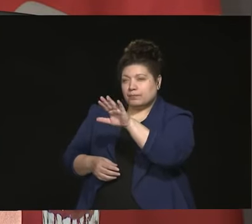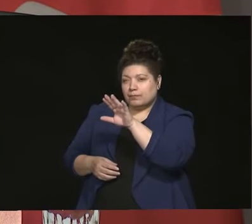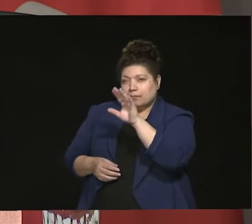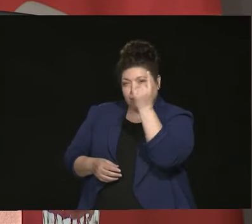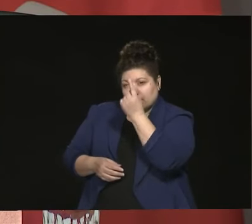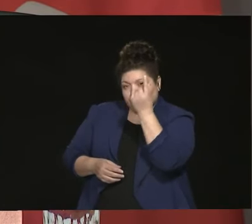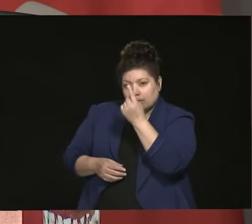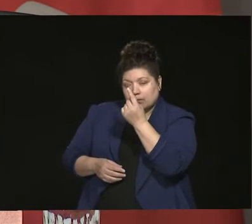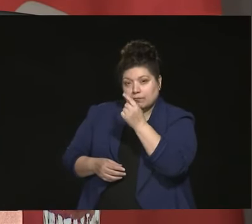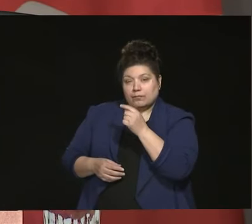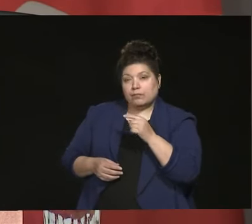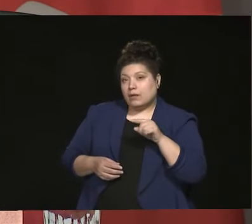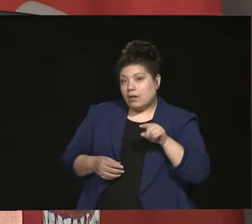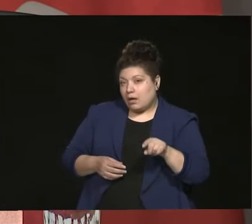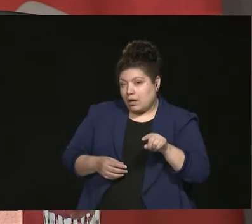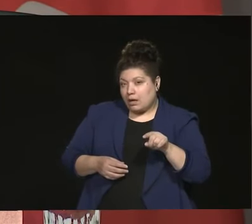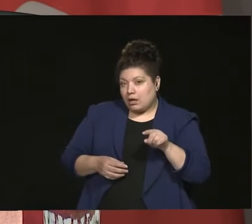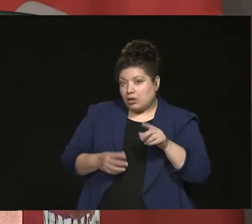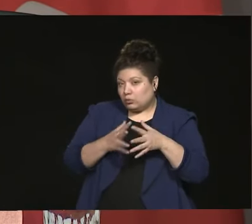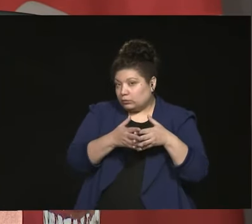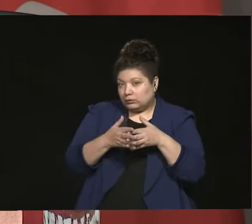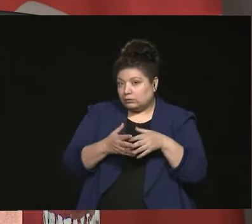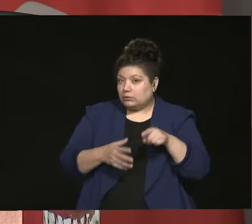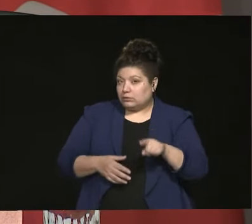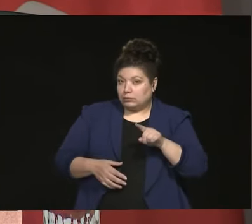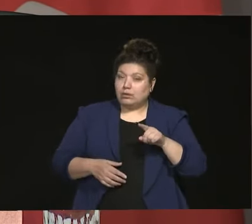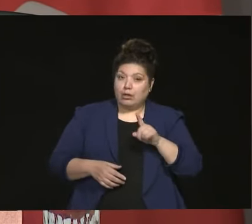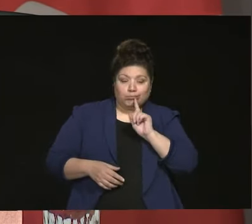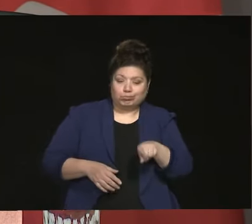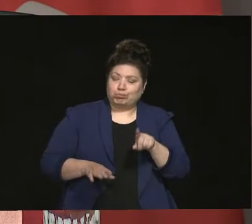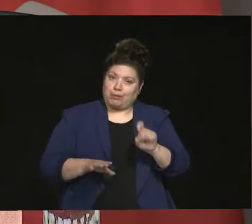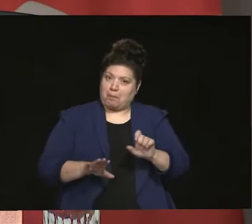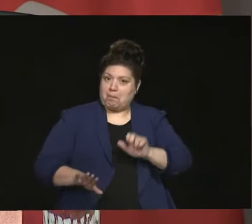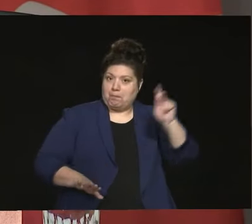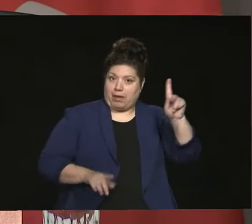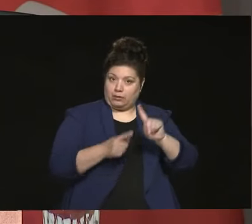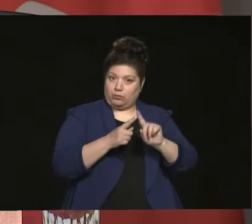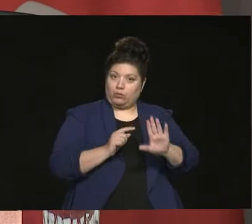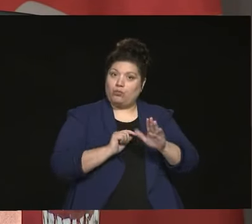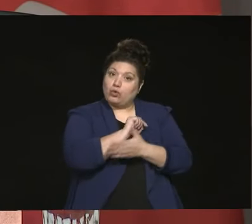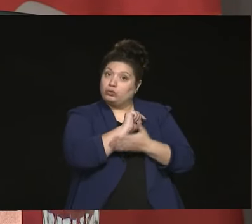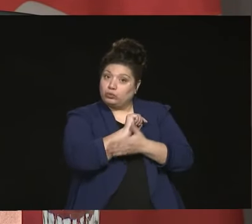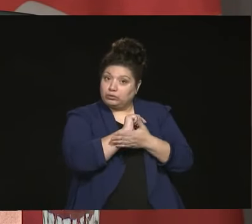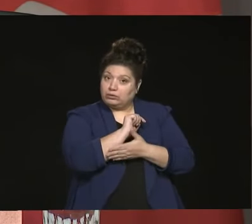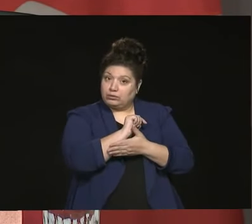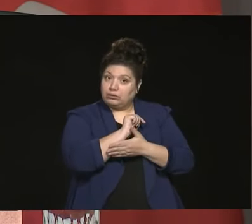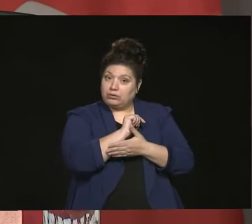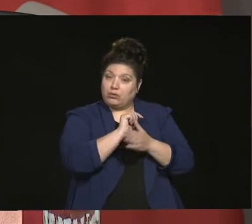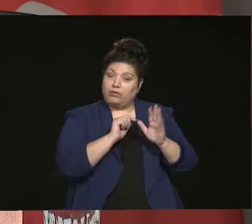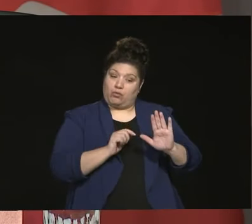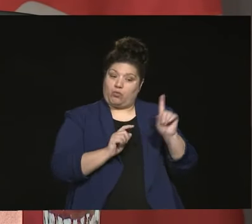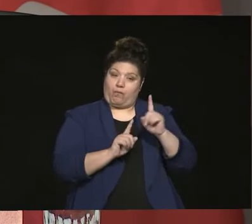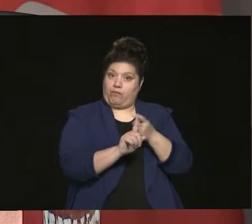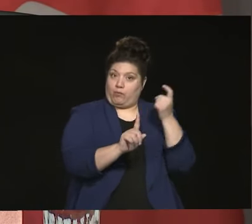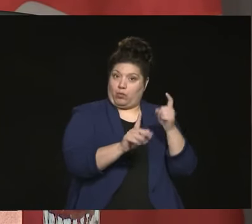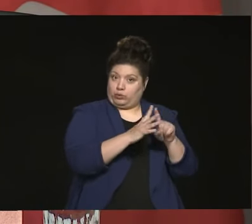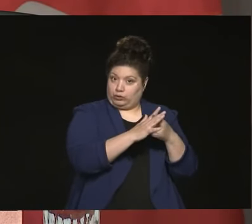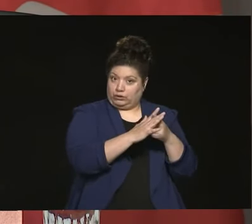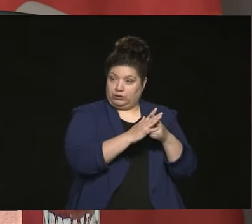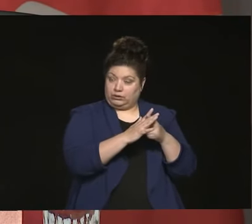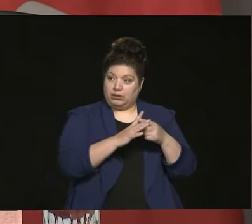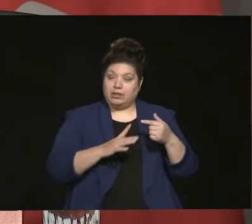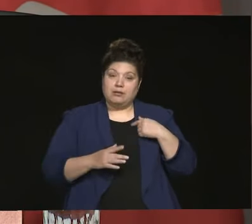back to their country of origin? Je peux vous assurer tous les Canadiens parce I que can je sais reassure que c'est un you, enjeu as well as all important pour les Canadians, because I know that this is an important